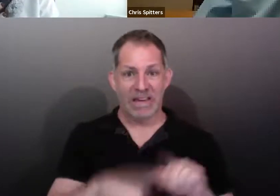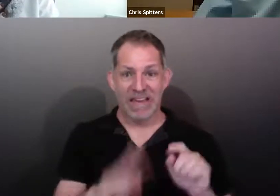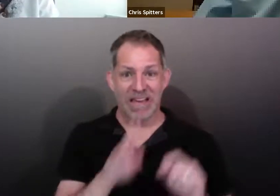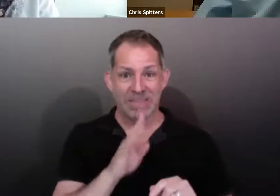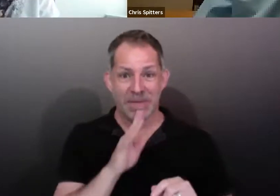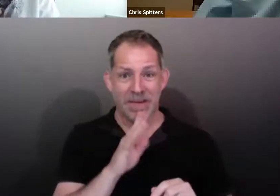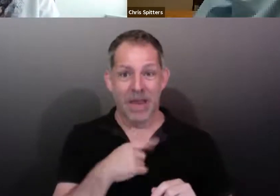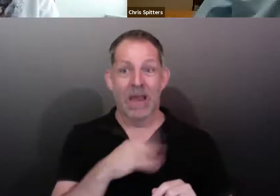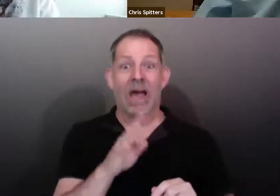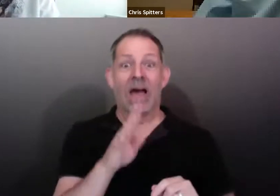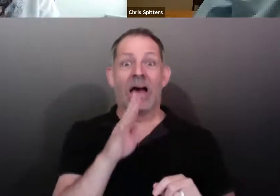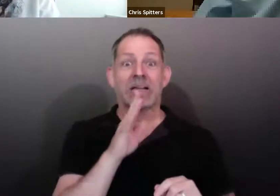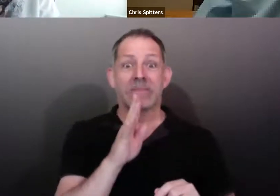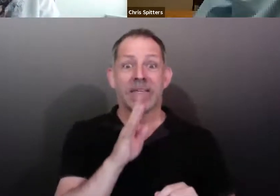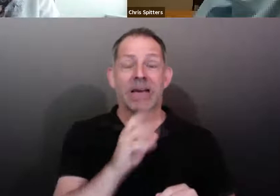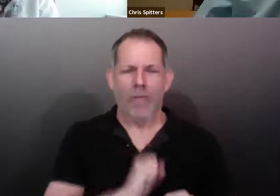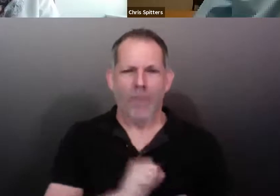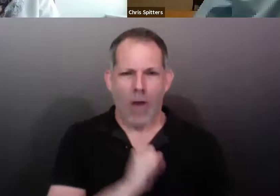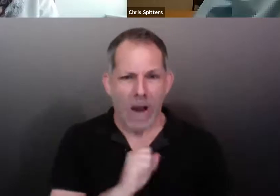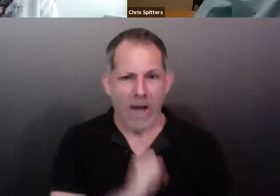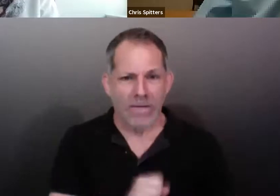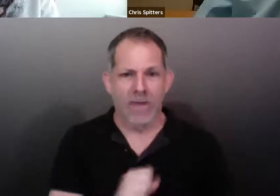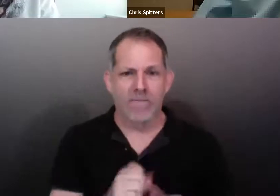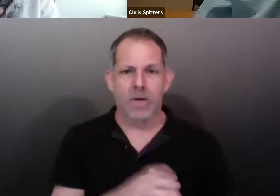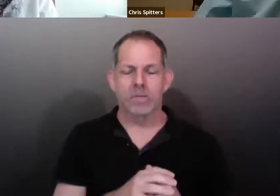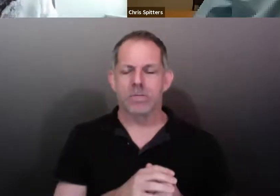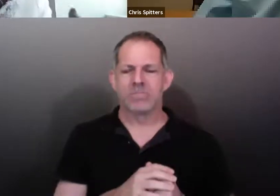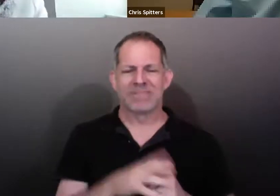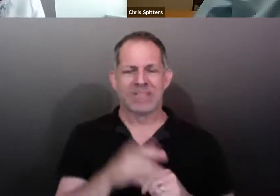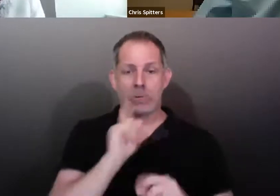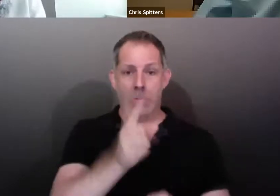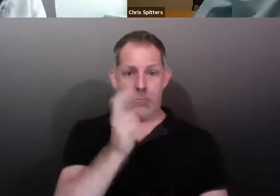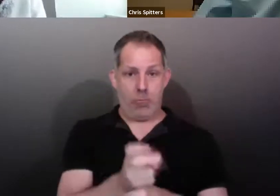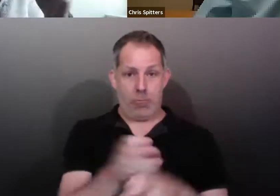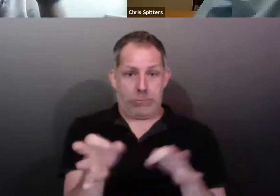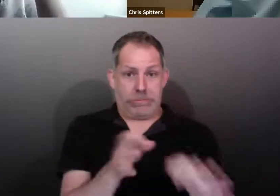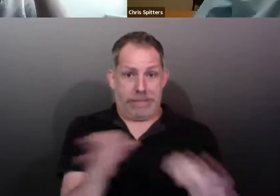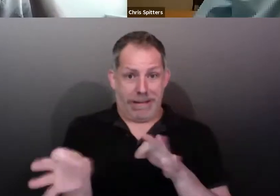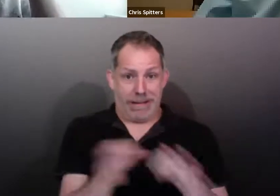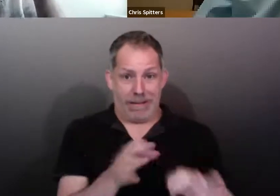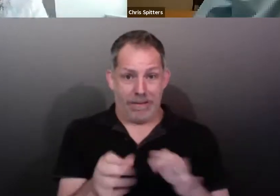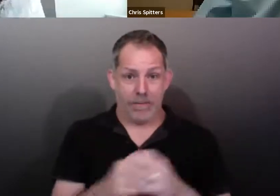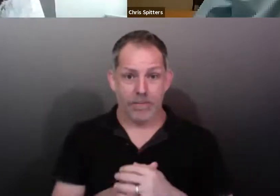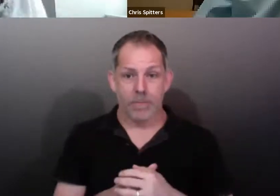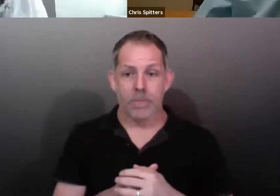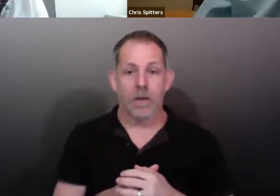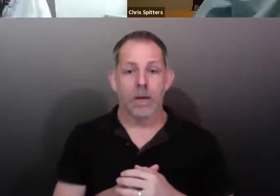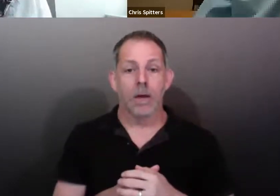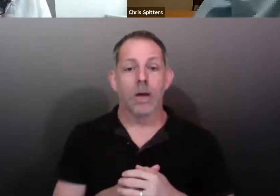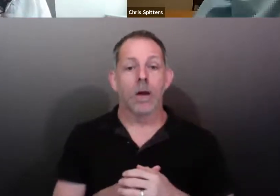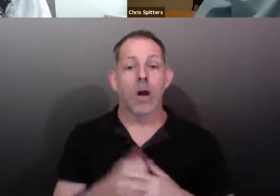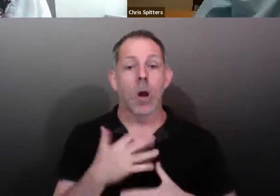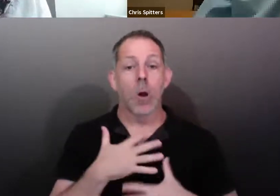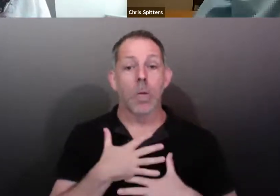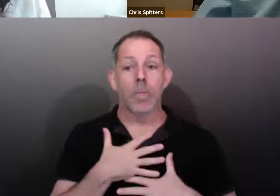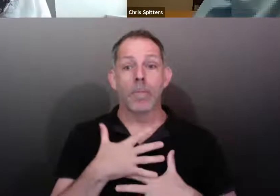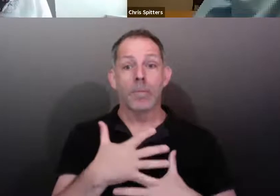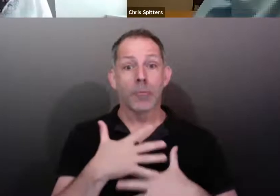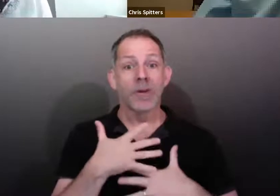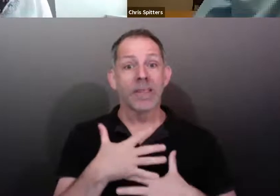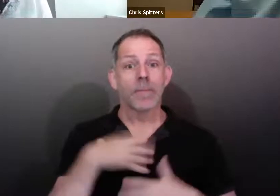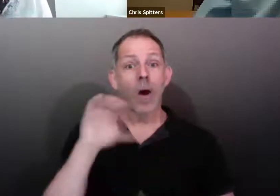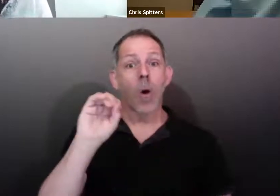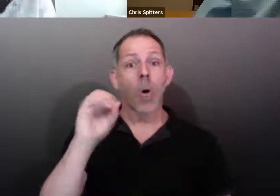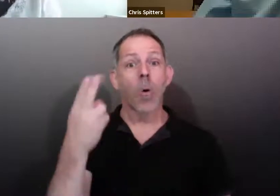experienced before, but I could breathe, and my oxygen saturations were okay, but it hurt. Like, taking